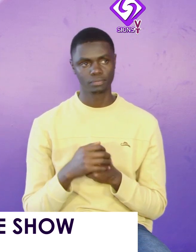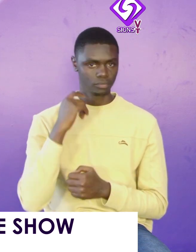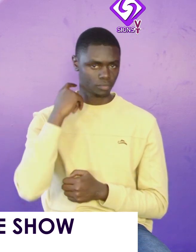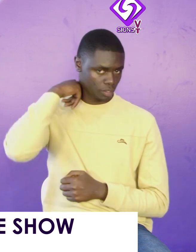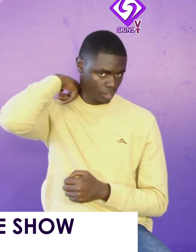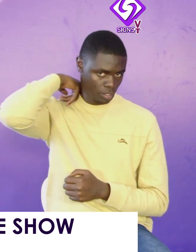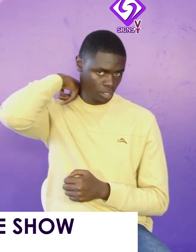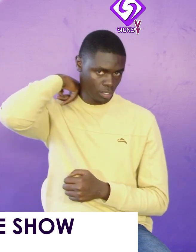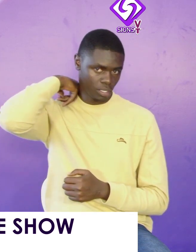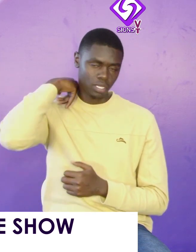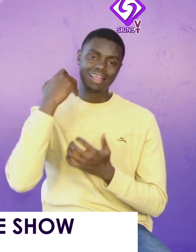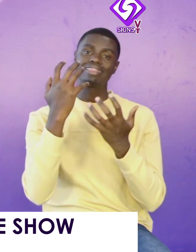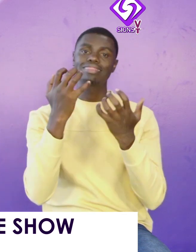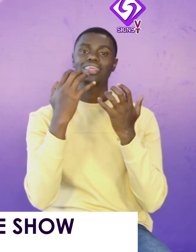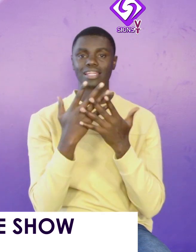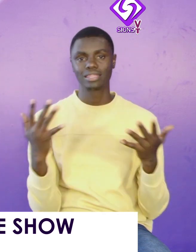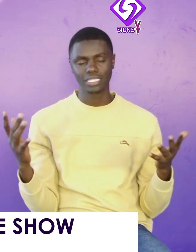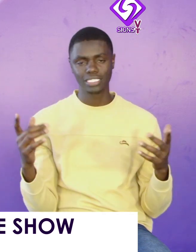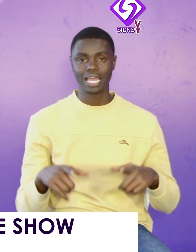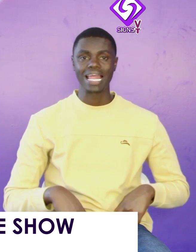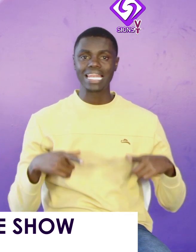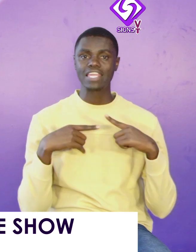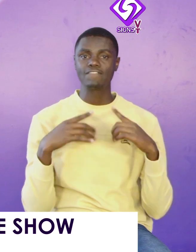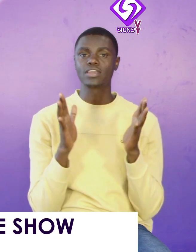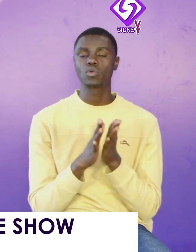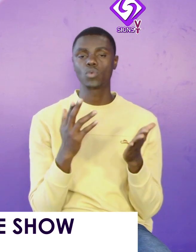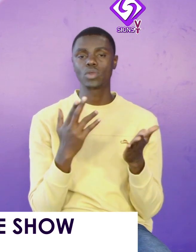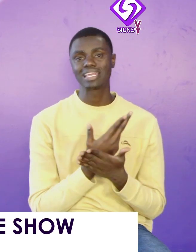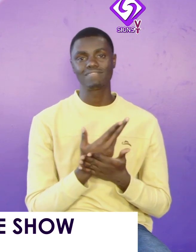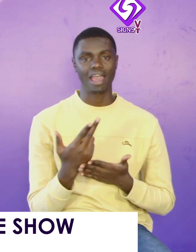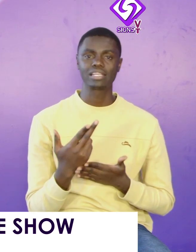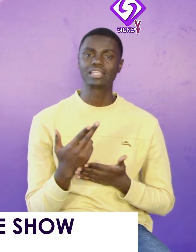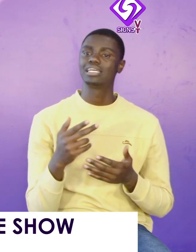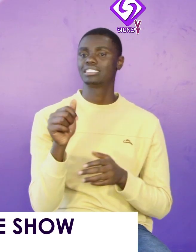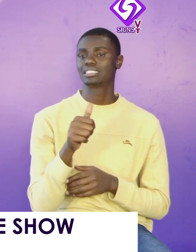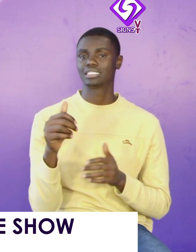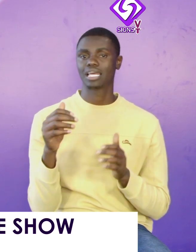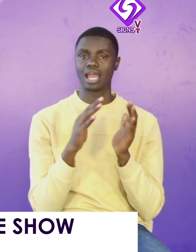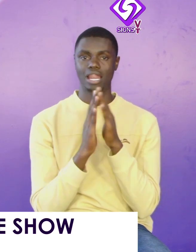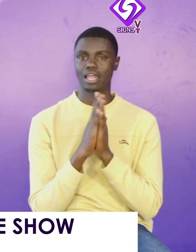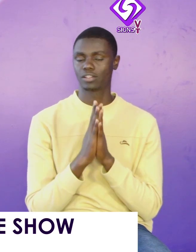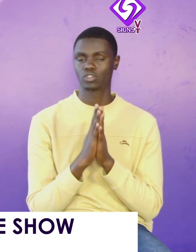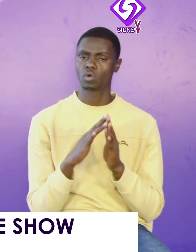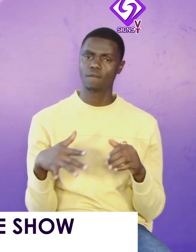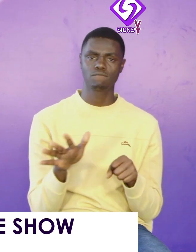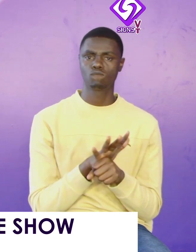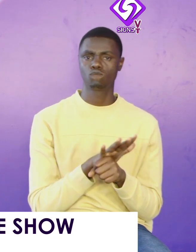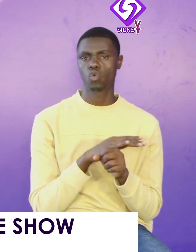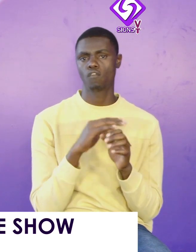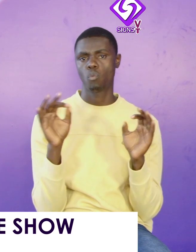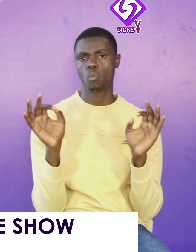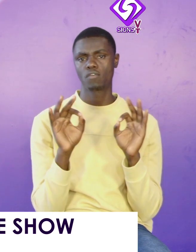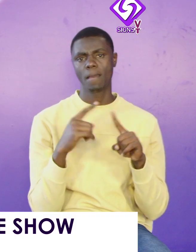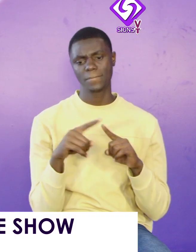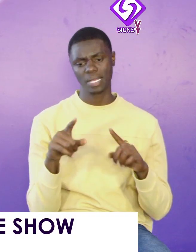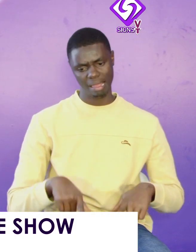they meet things, Living with the divine up there is another story. It's so wonderful. But living with the